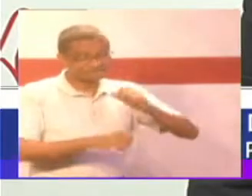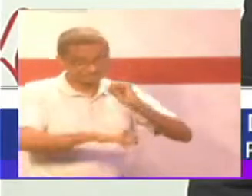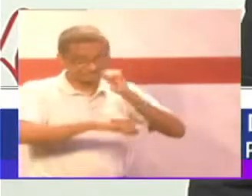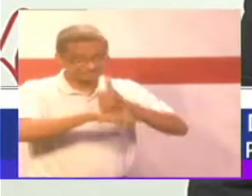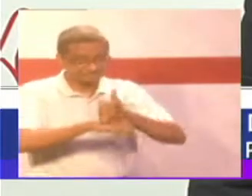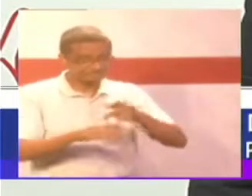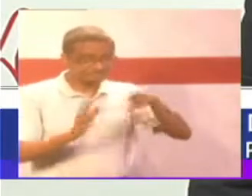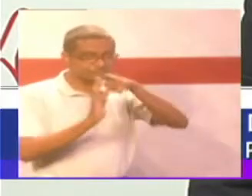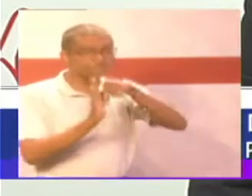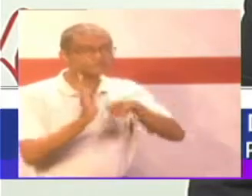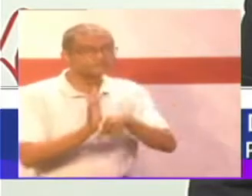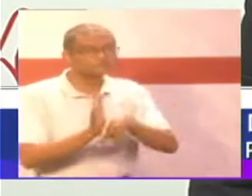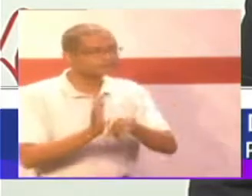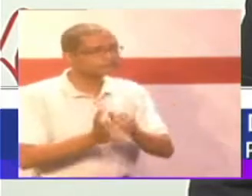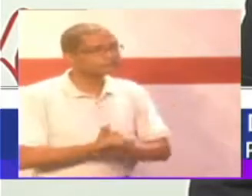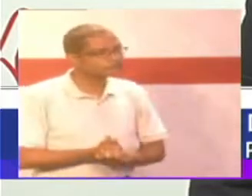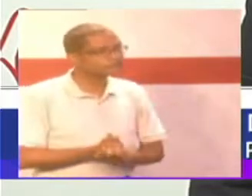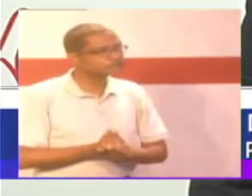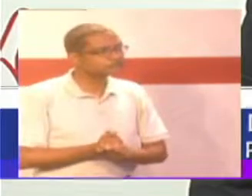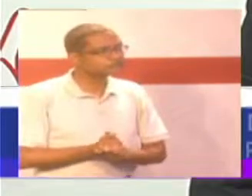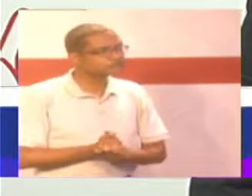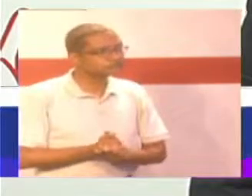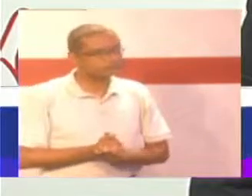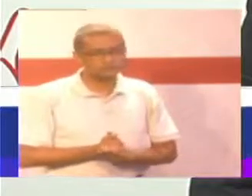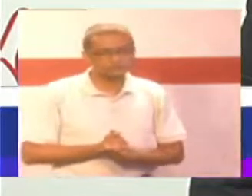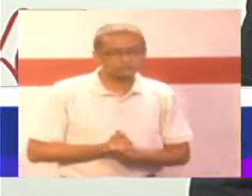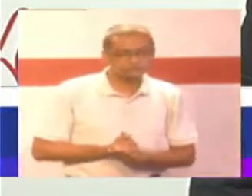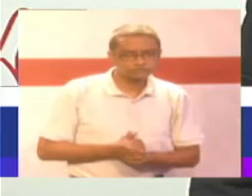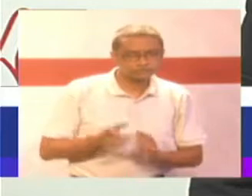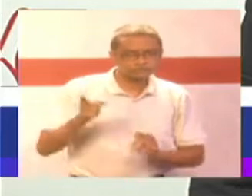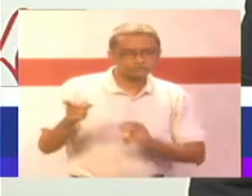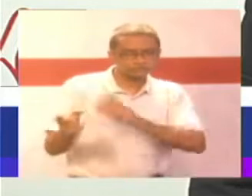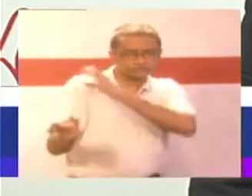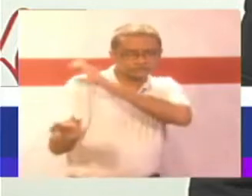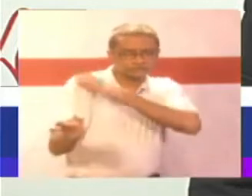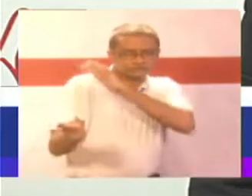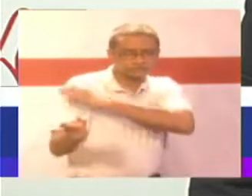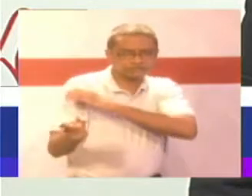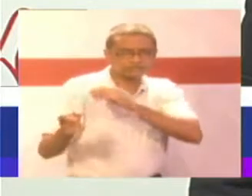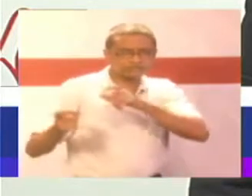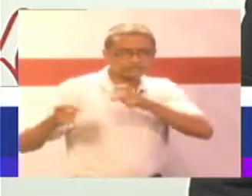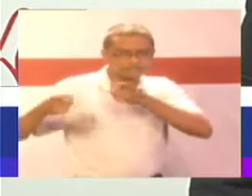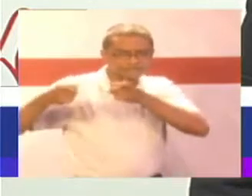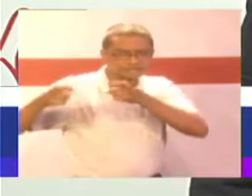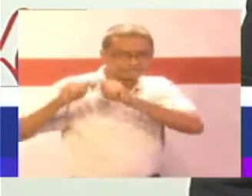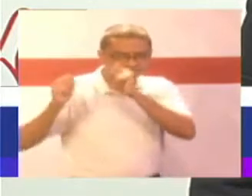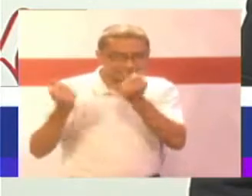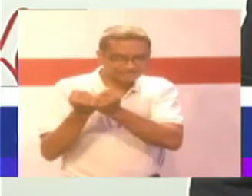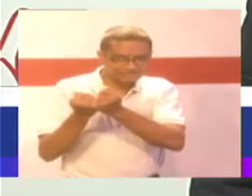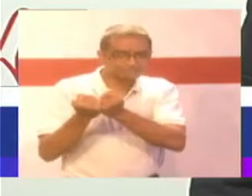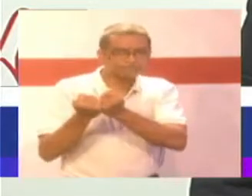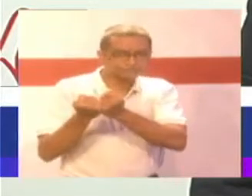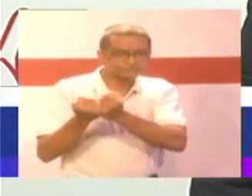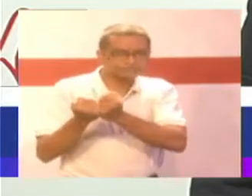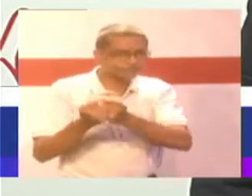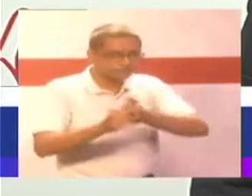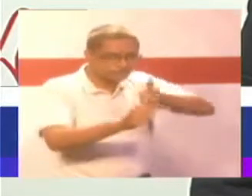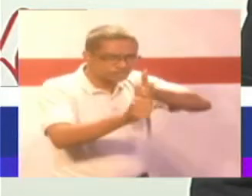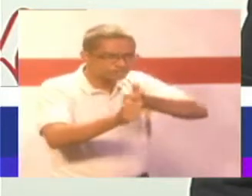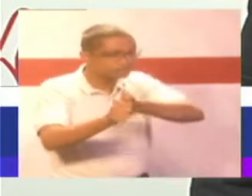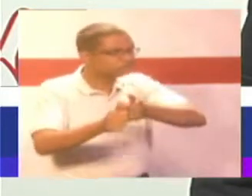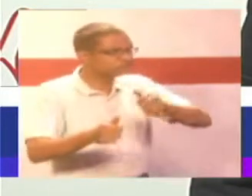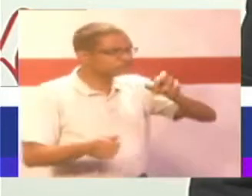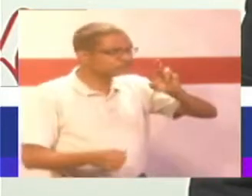implemented, it will be led by the clinical management teams at each regional health authority, the